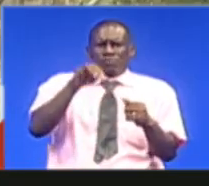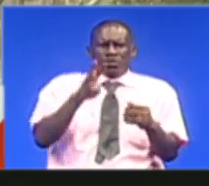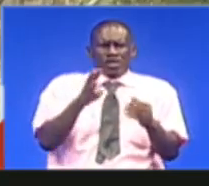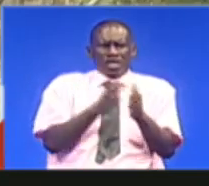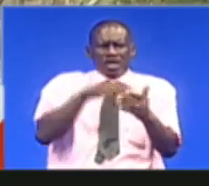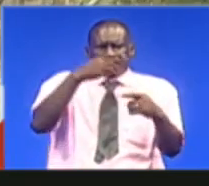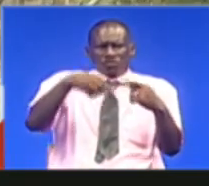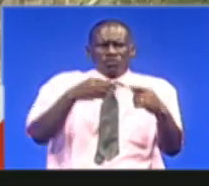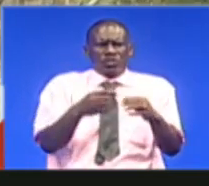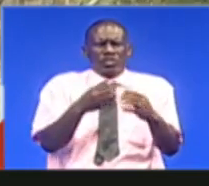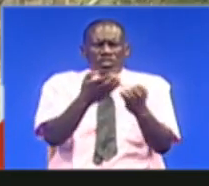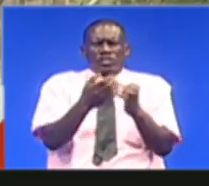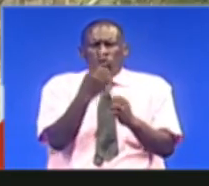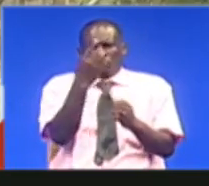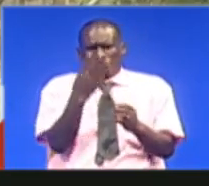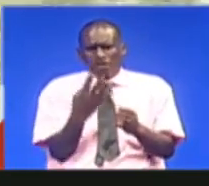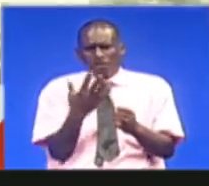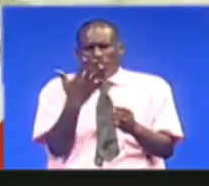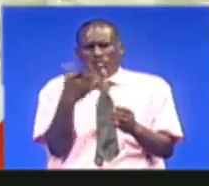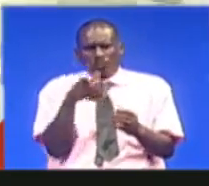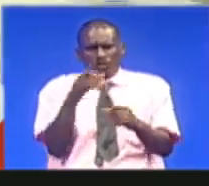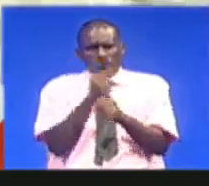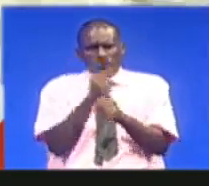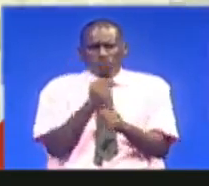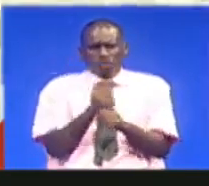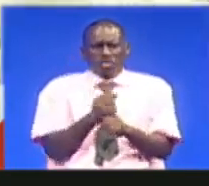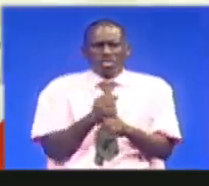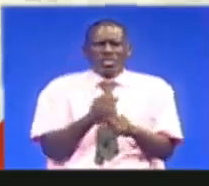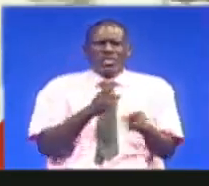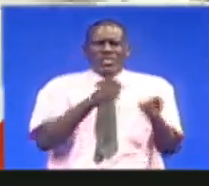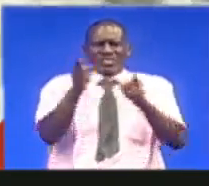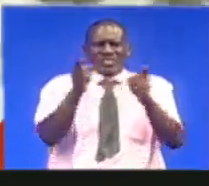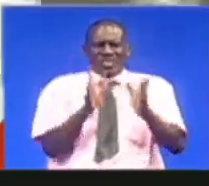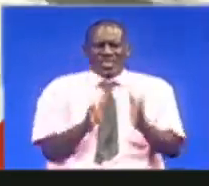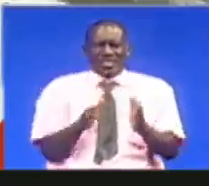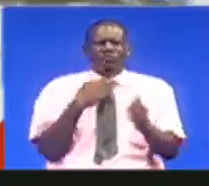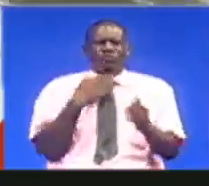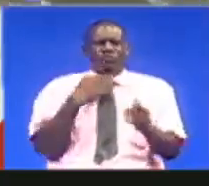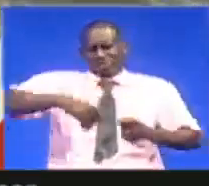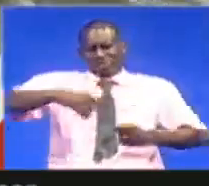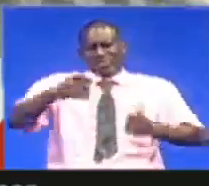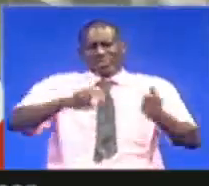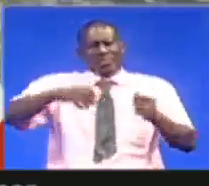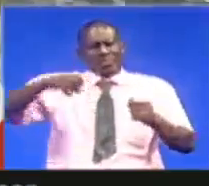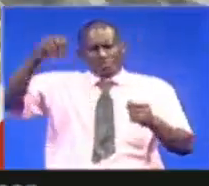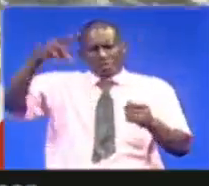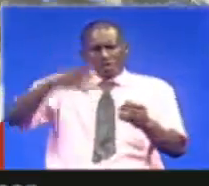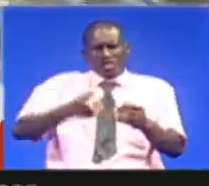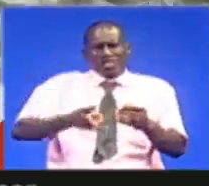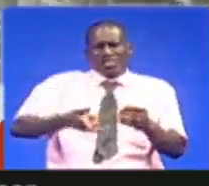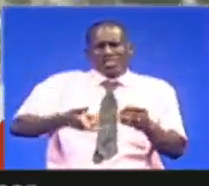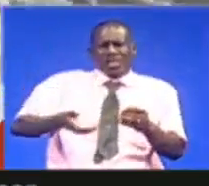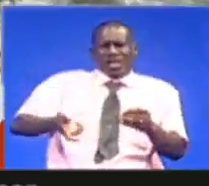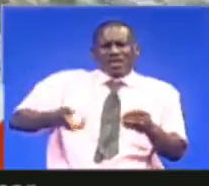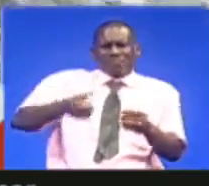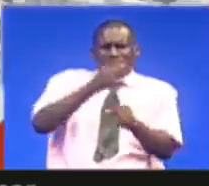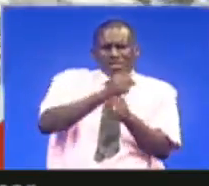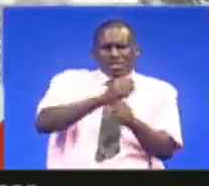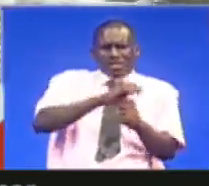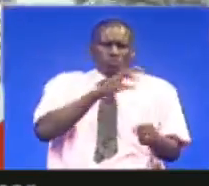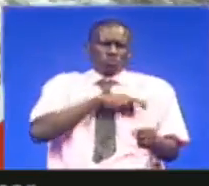of this for its operations. The directors intend to sell the balance, creating additional revenue, which